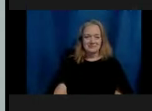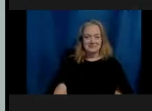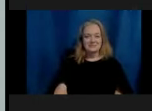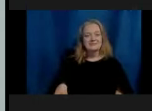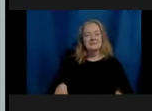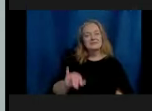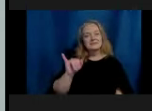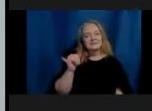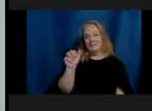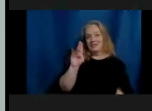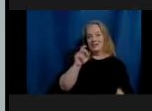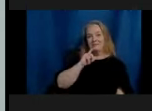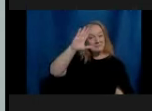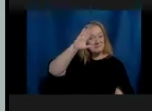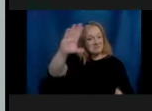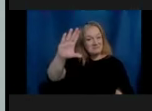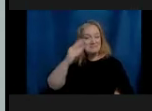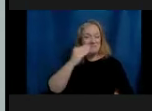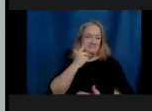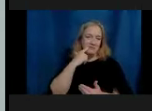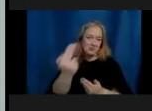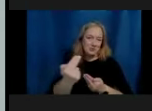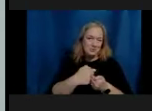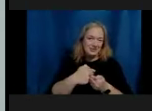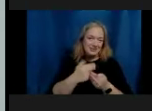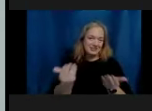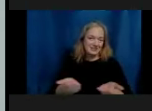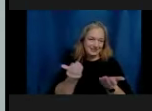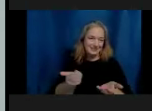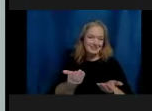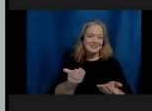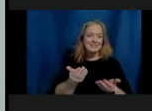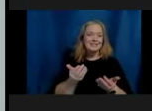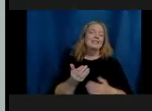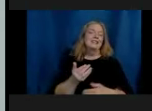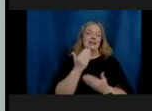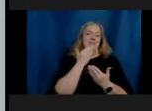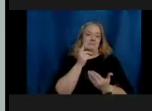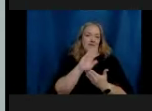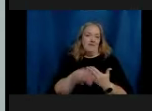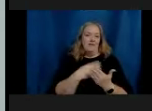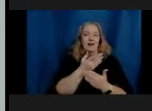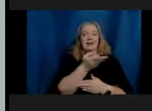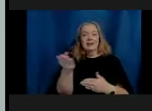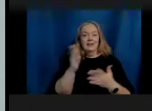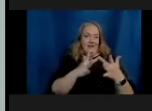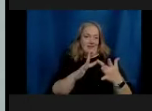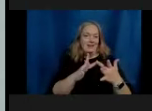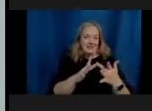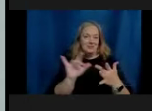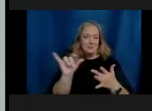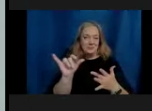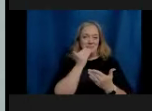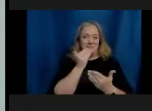Hello, everyone. Thank you for joining me here today to hear about my time, and thank you for everyone online joining as well. I